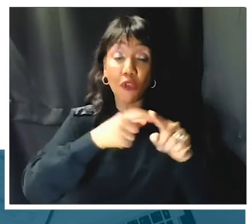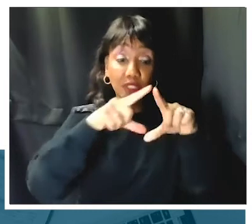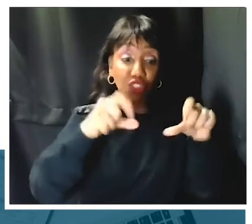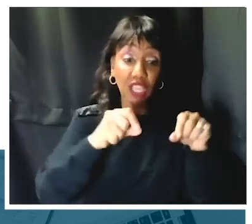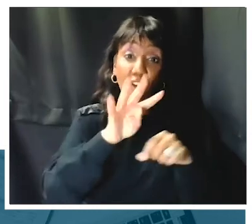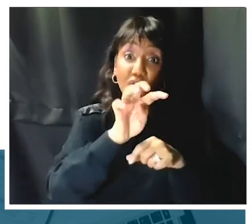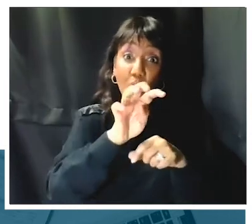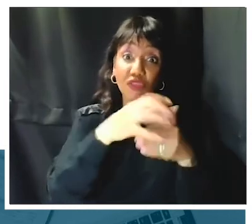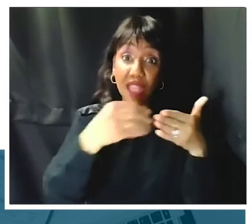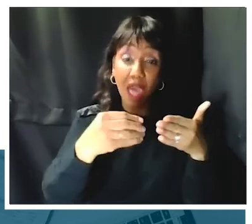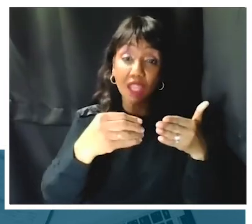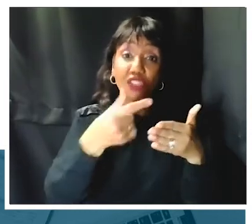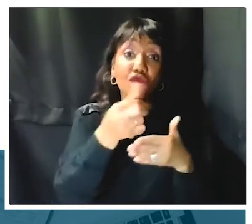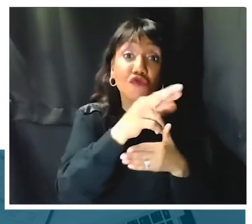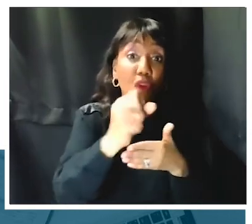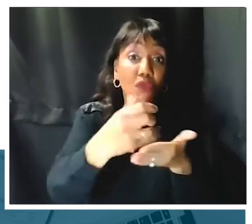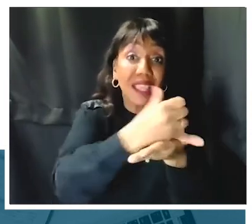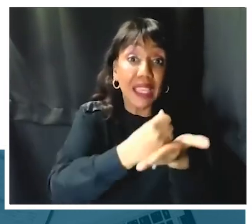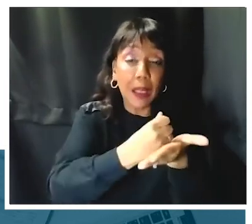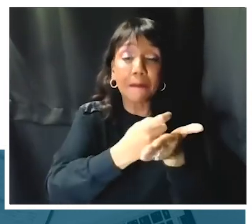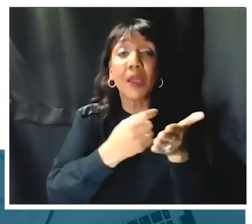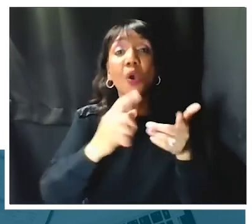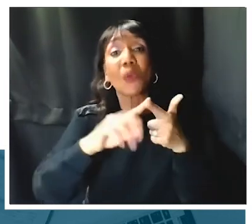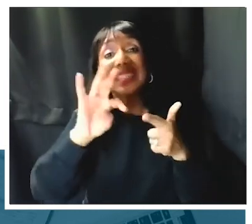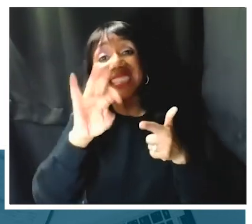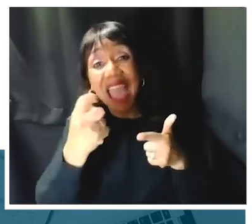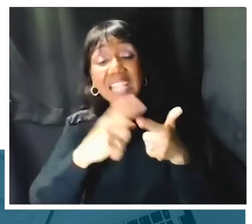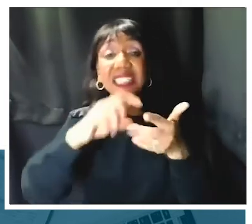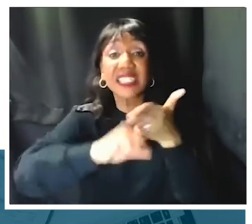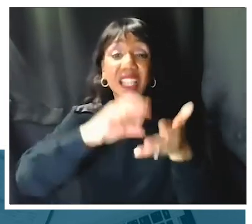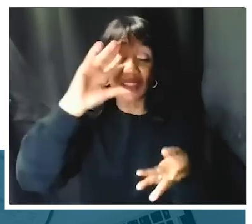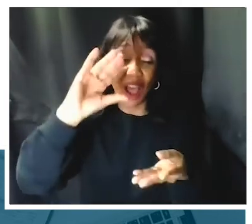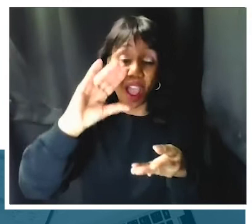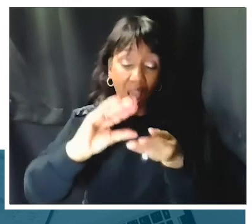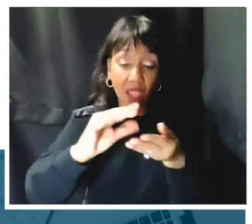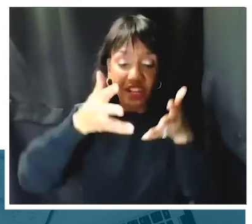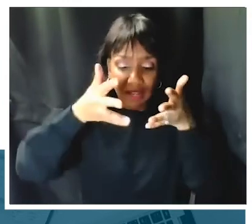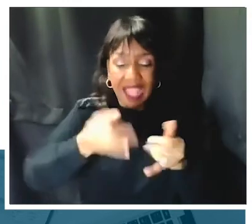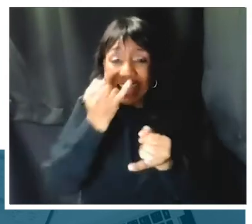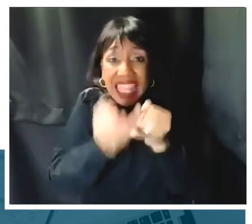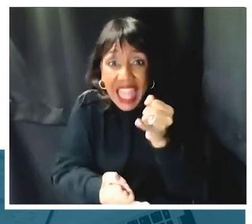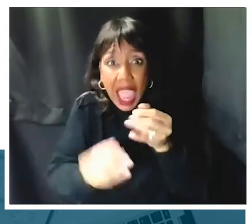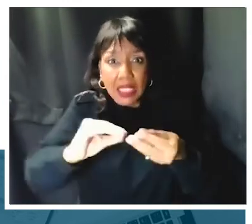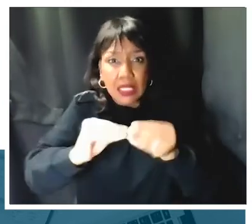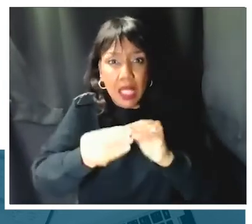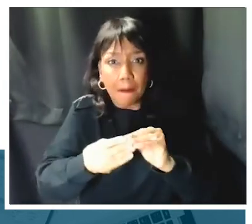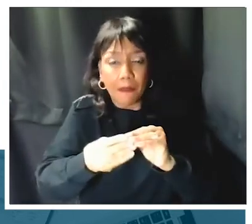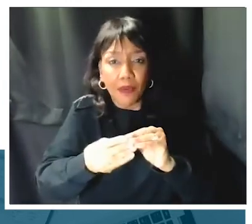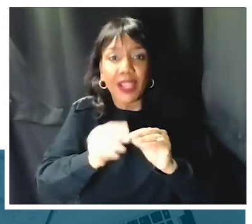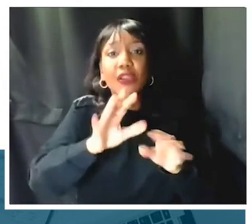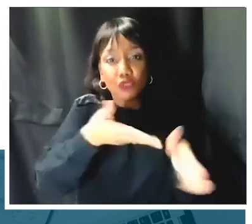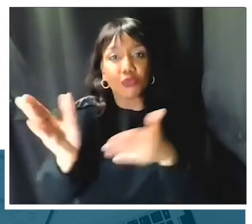the $400 in gross income minus the taxes and deductions would then become your final take home